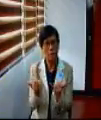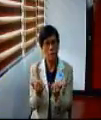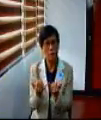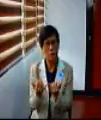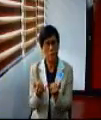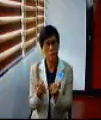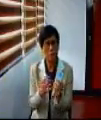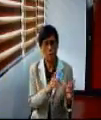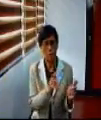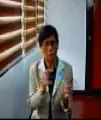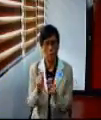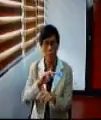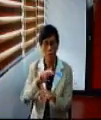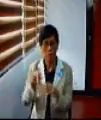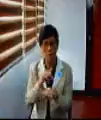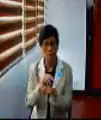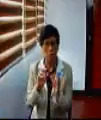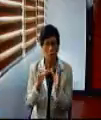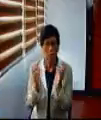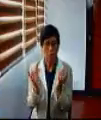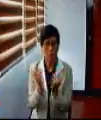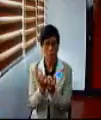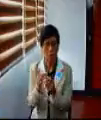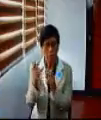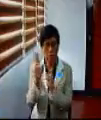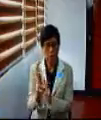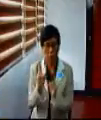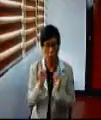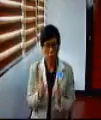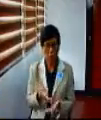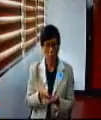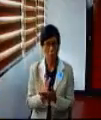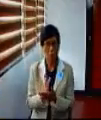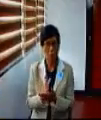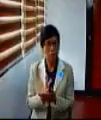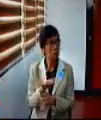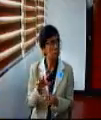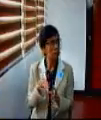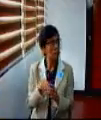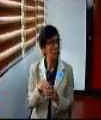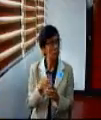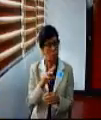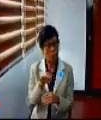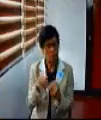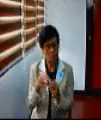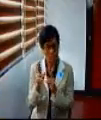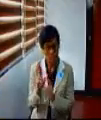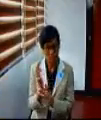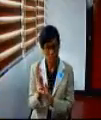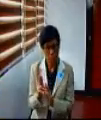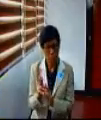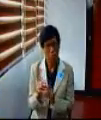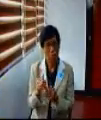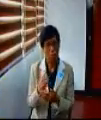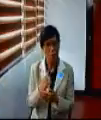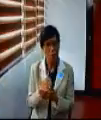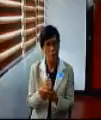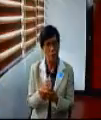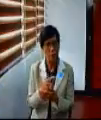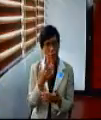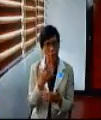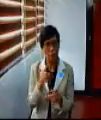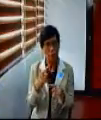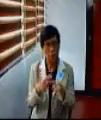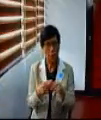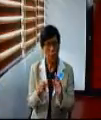rights. And as part of this, they undertake or they are expected to avoid causing harm that